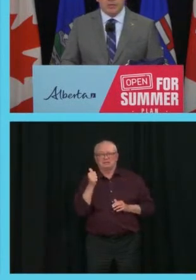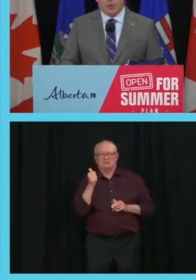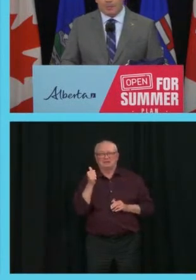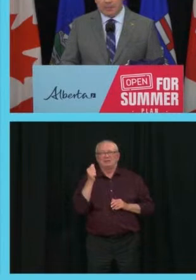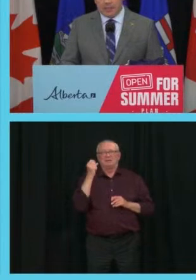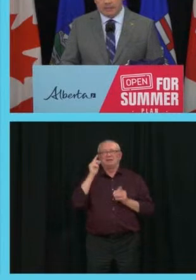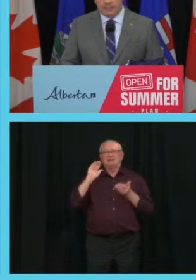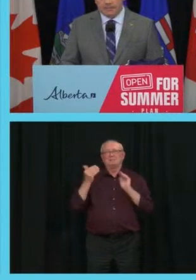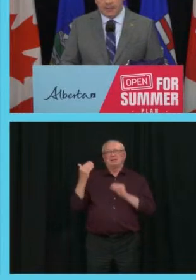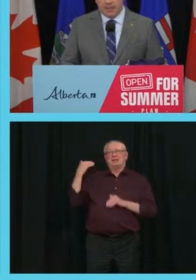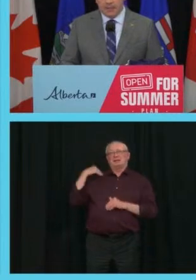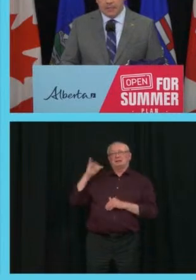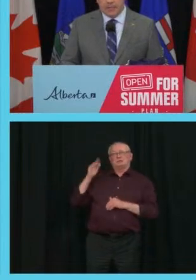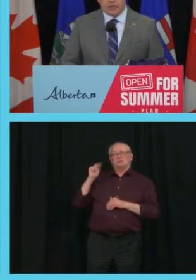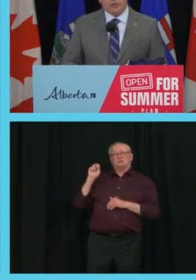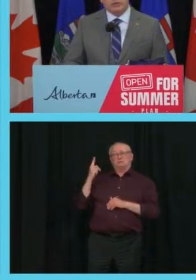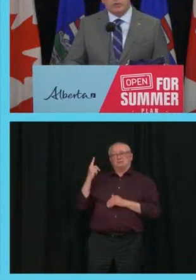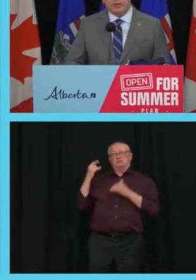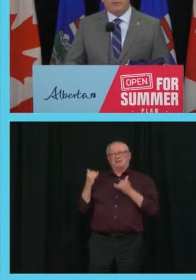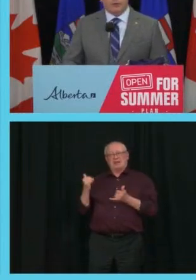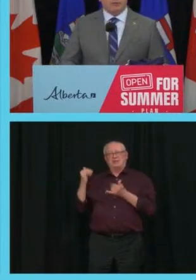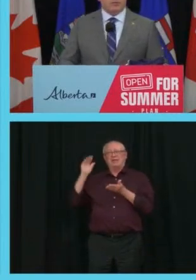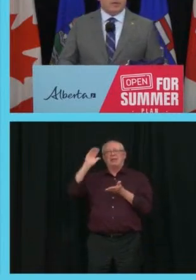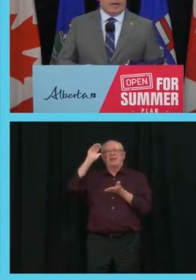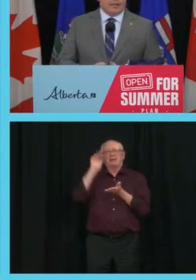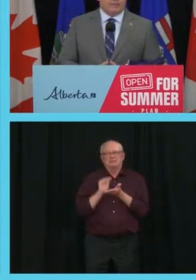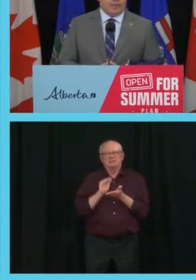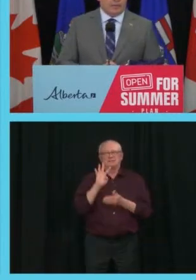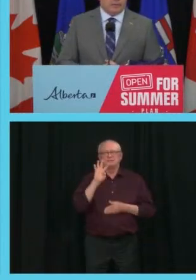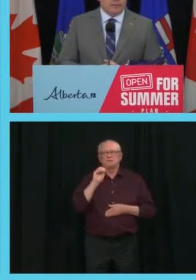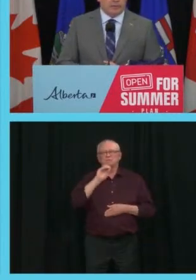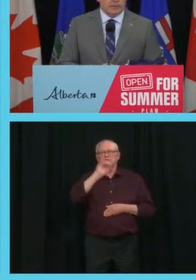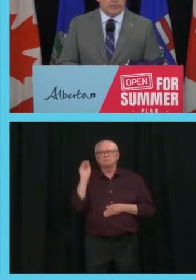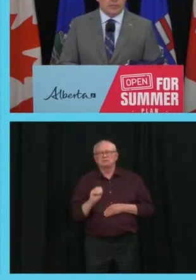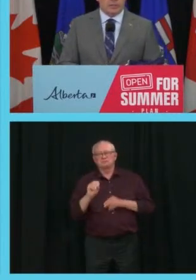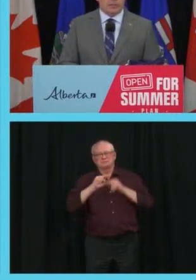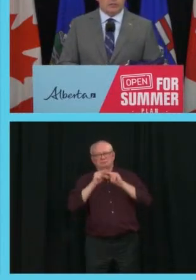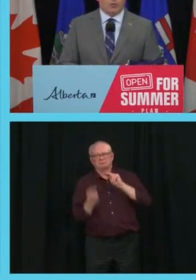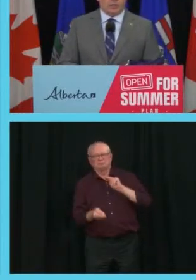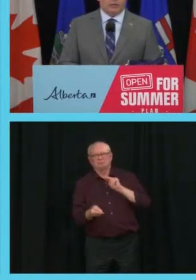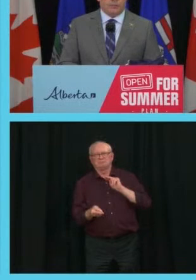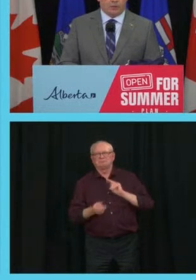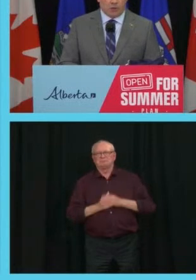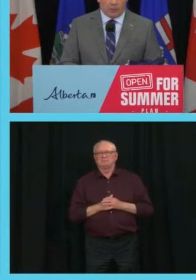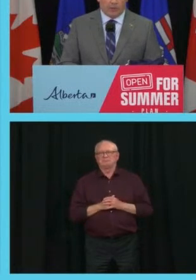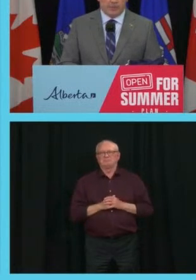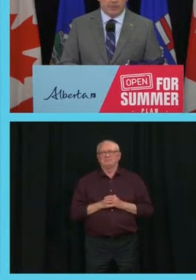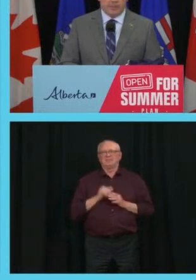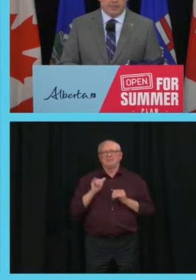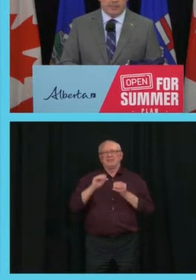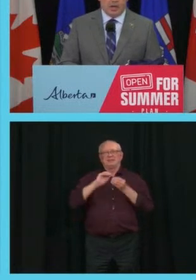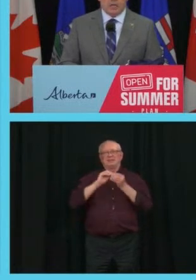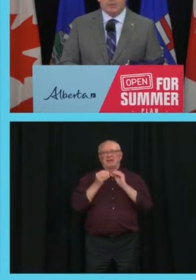when stage 1 began. It's also the fewest active cases since the 23rd of